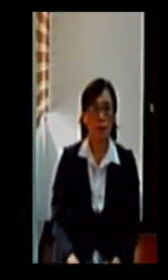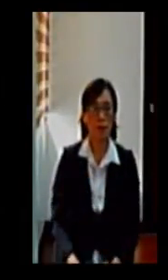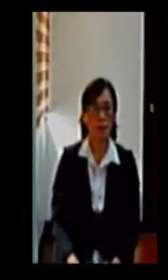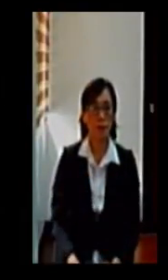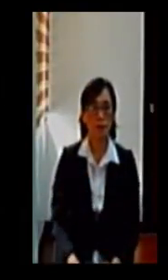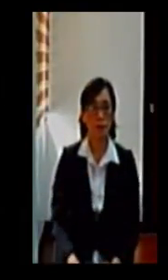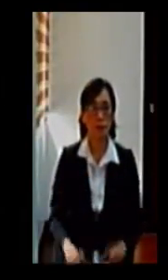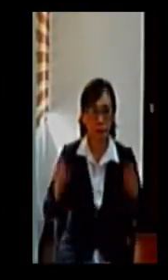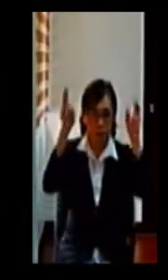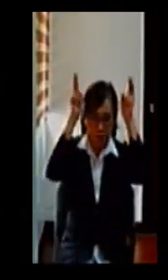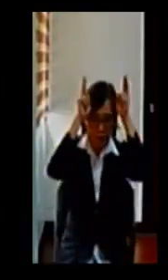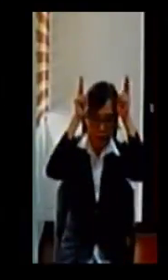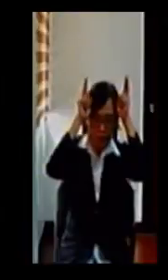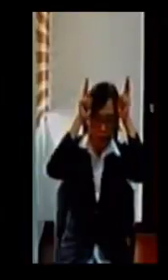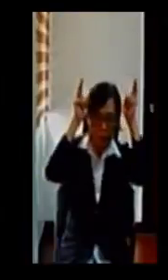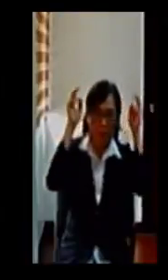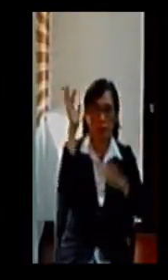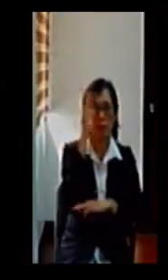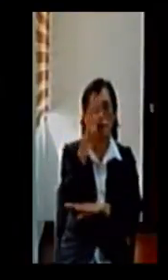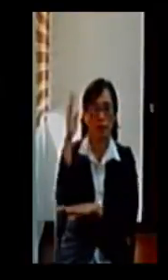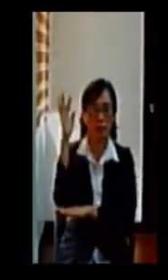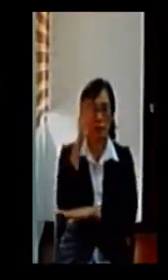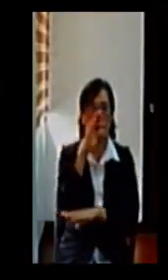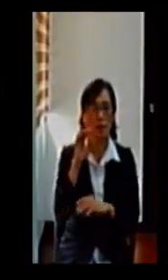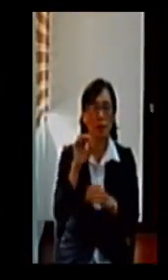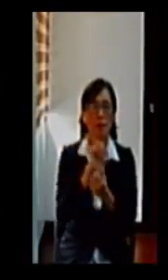how vegetation, the forest has changed in just